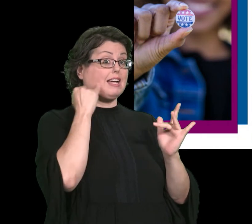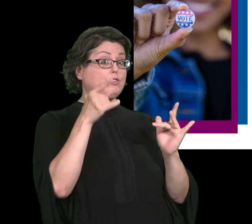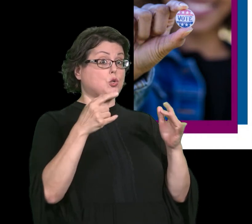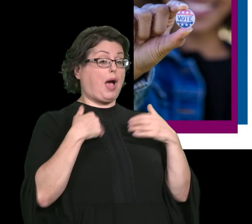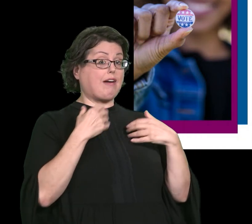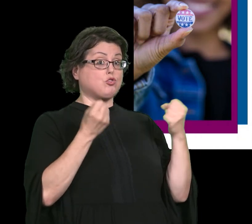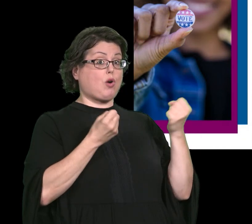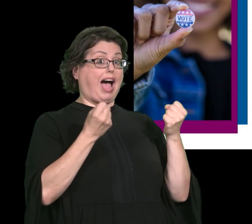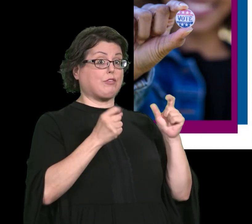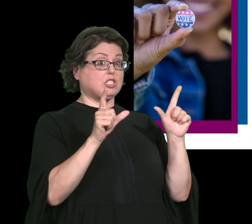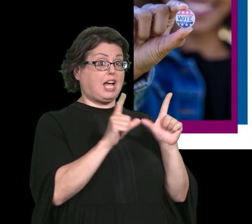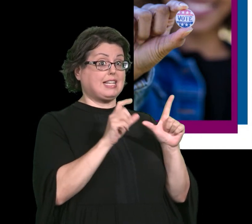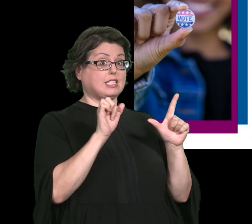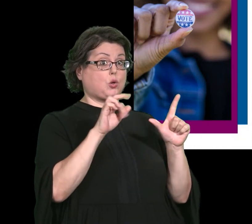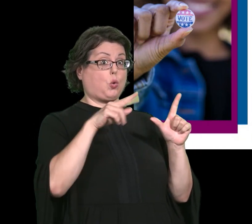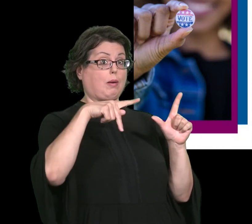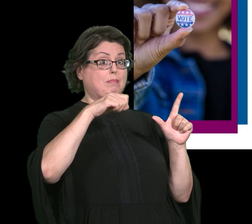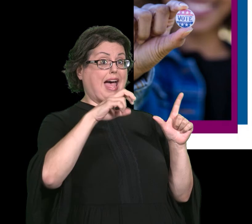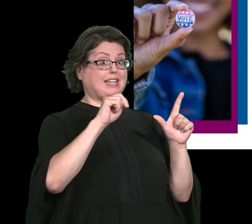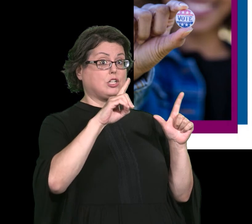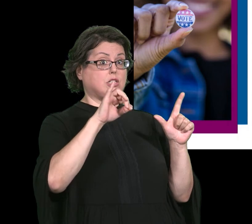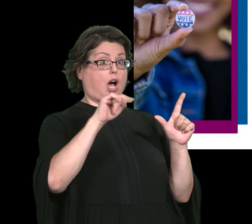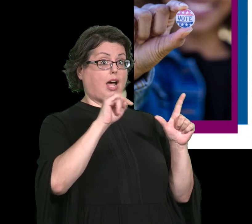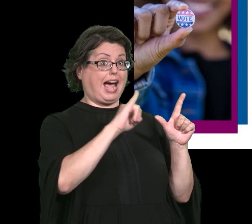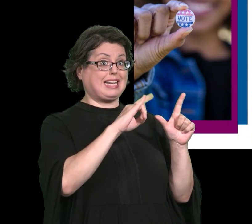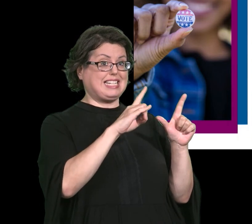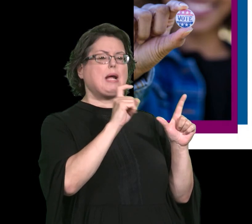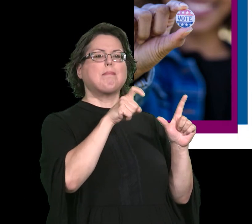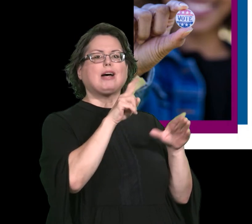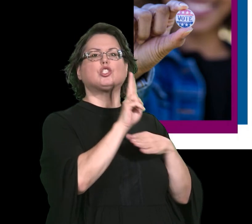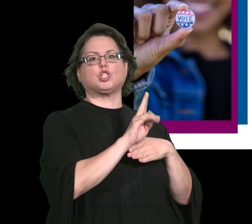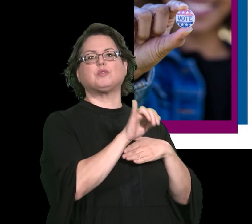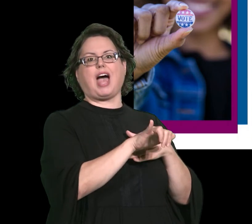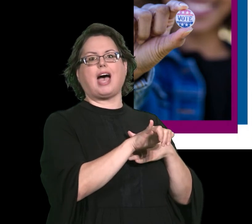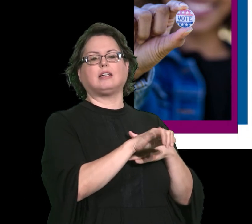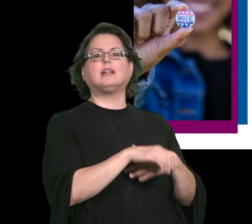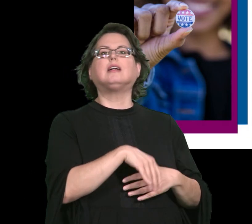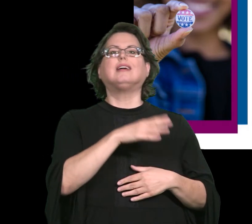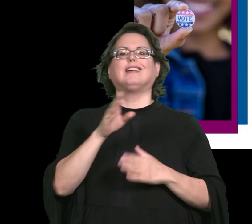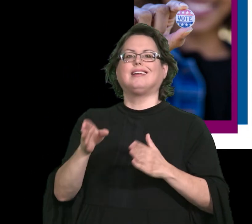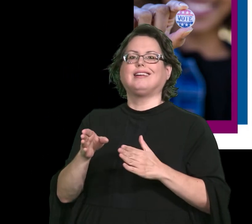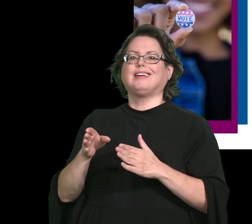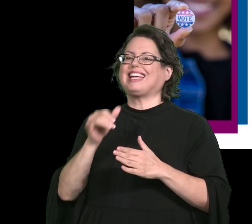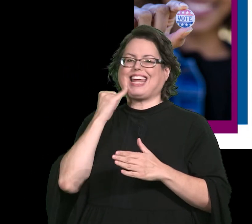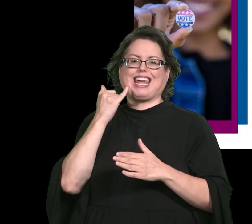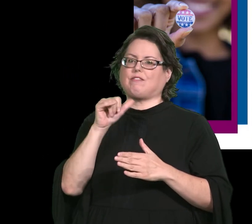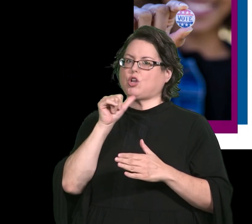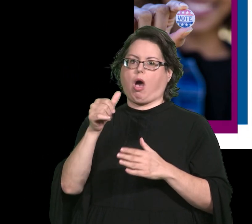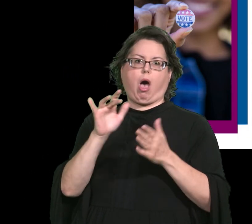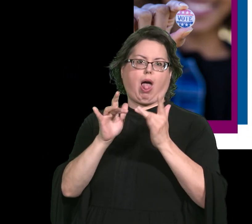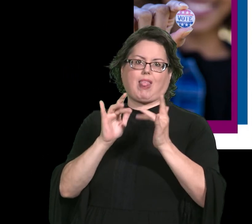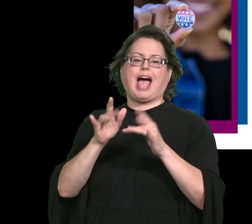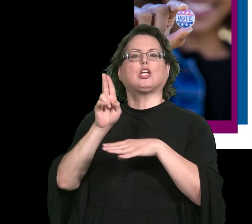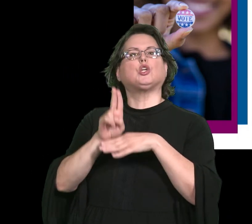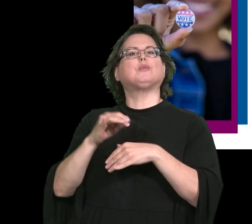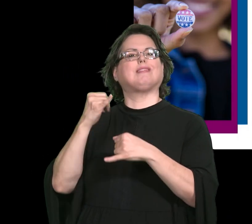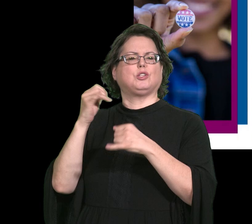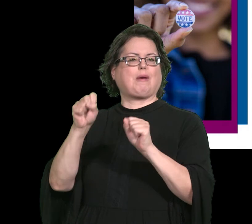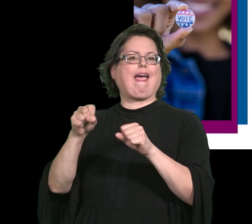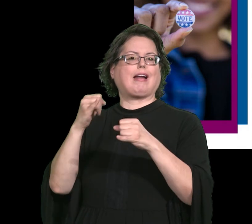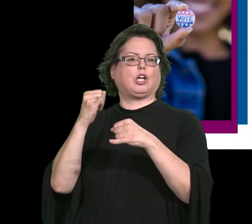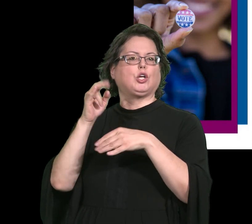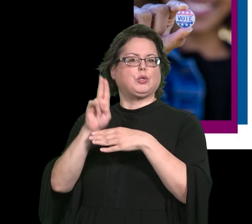or pen.id, you must use it. Otherwise, you may use the last 4 digits of your Social Security number with an